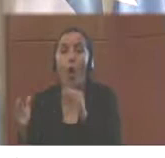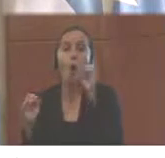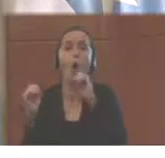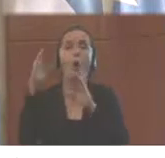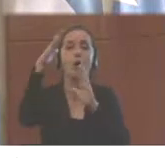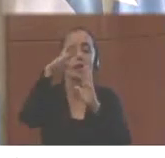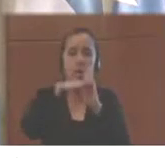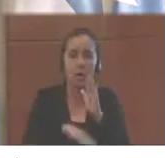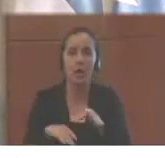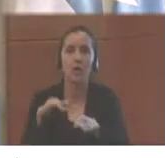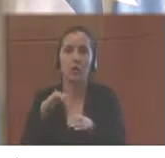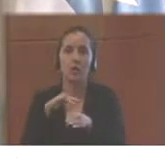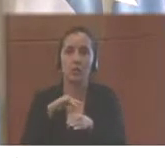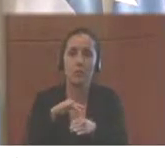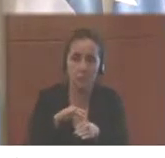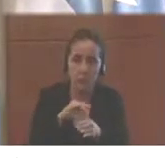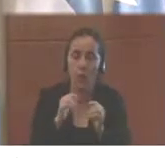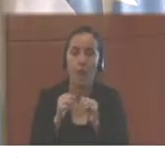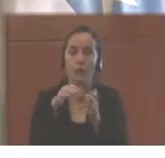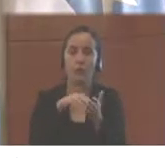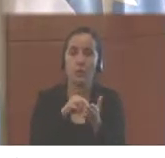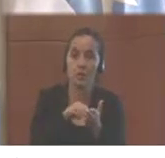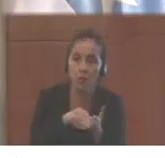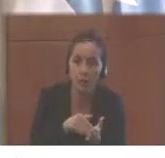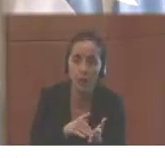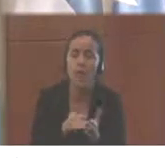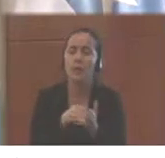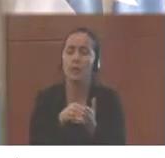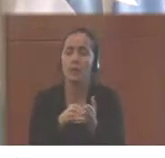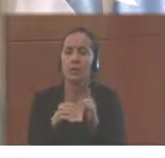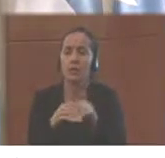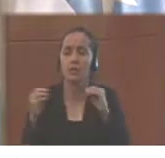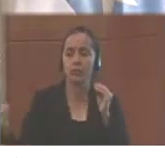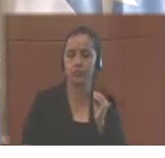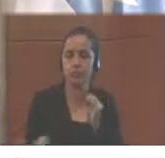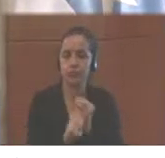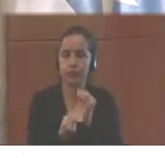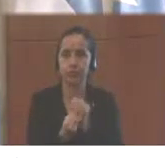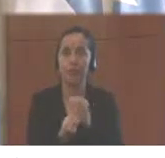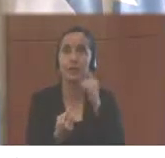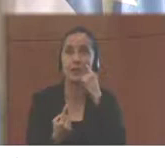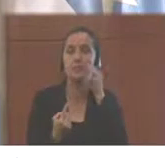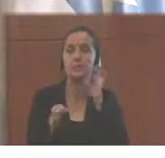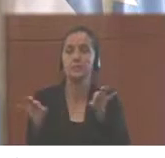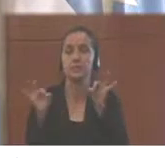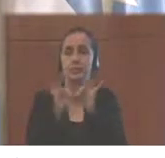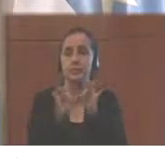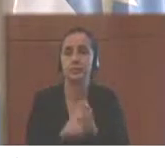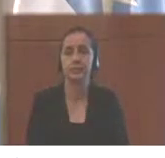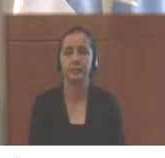and to reduce vulnerability and risk, as well as to increase our levels of adaptation.